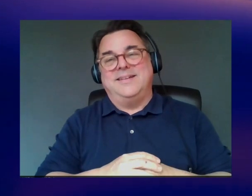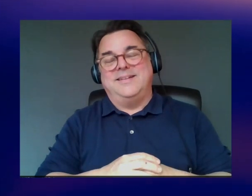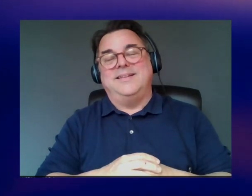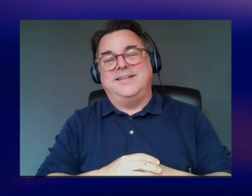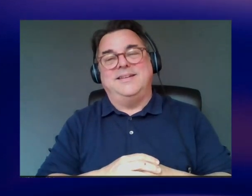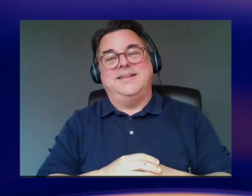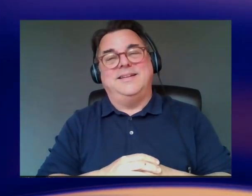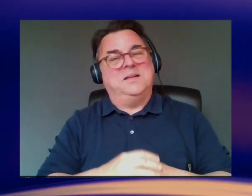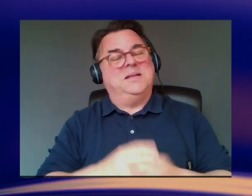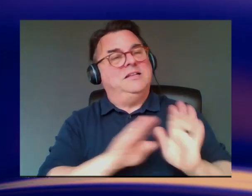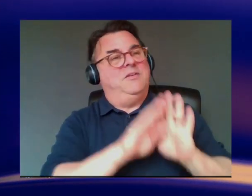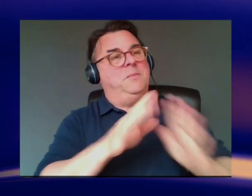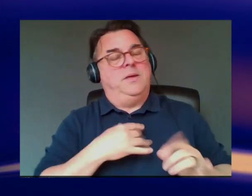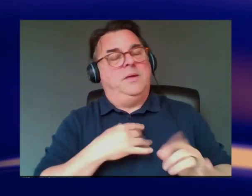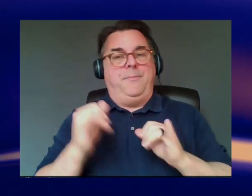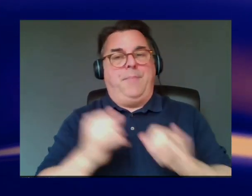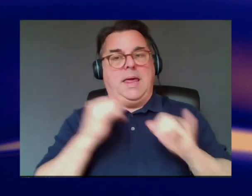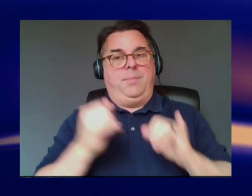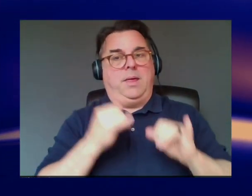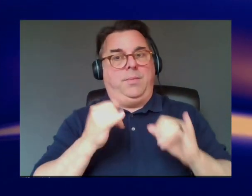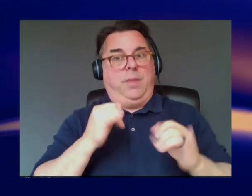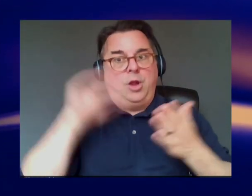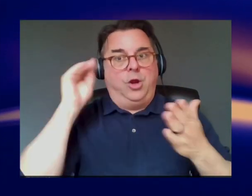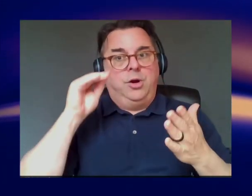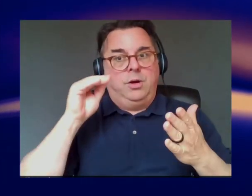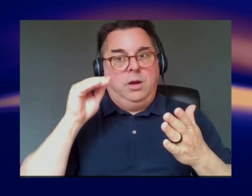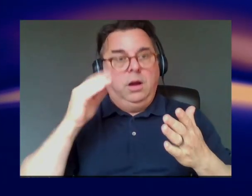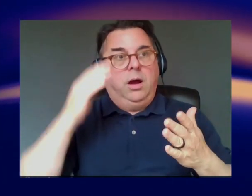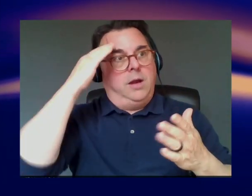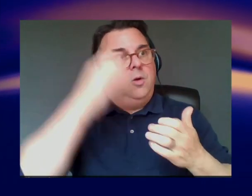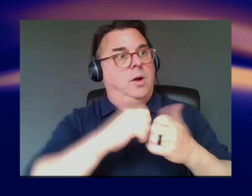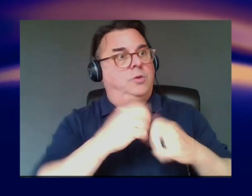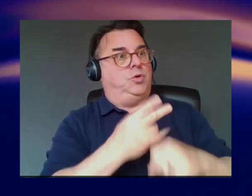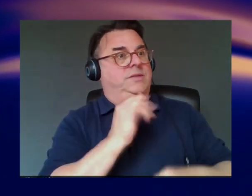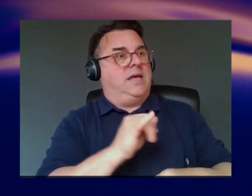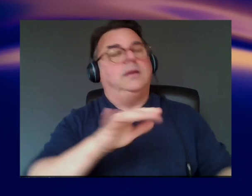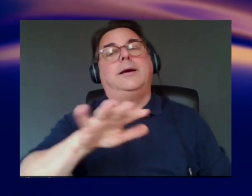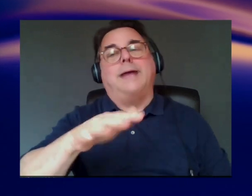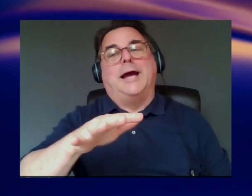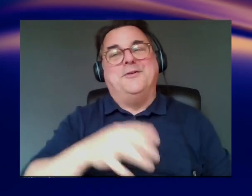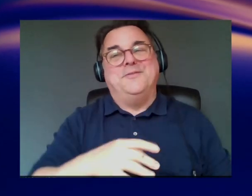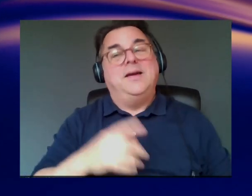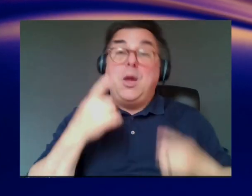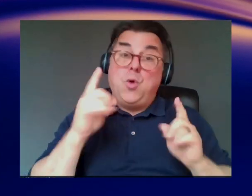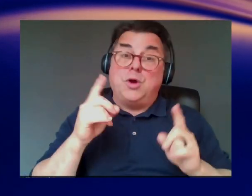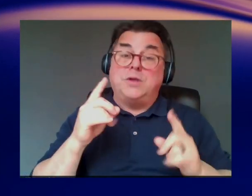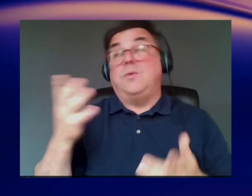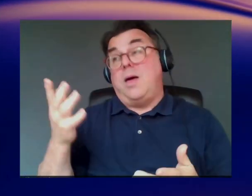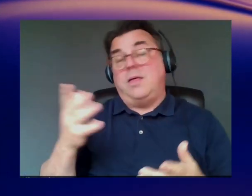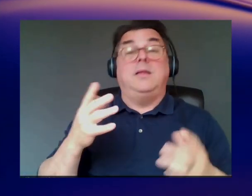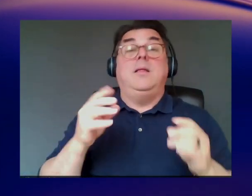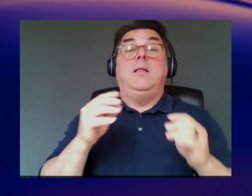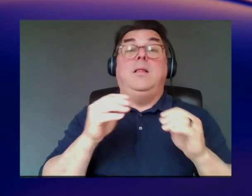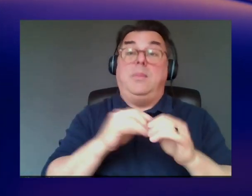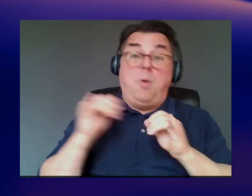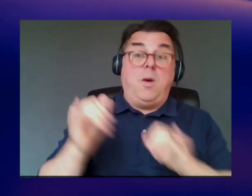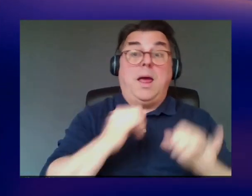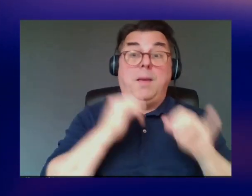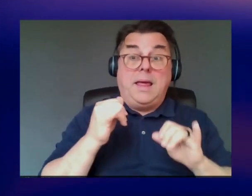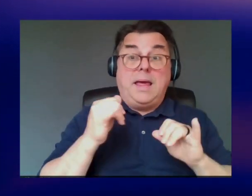resources and maybe SageMaker and EventBridge for event-driven architectures and Lambda functions. That way you can